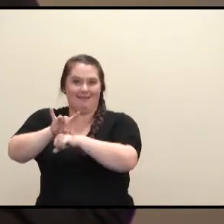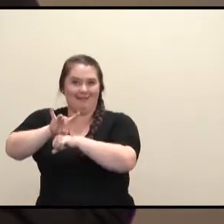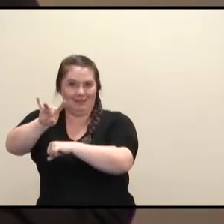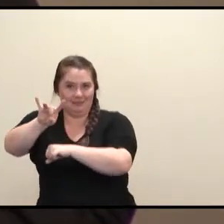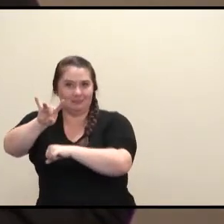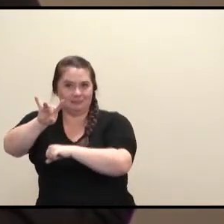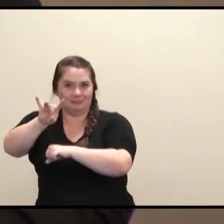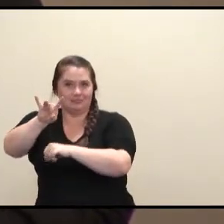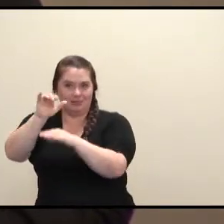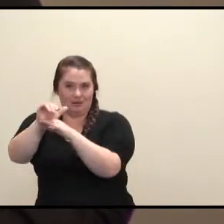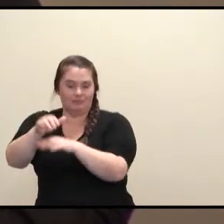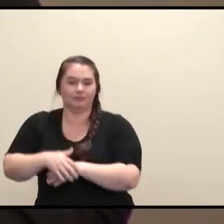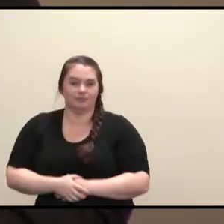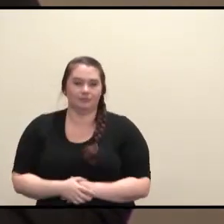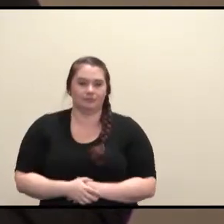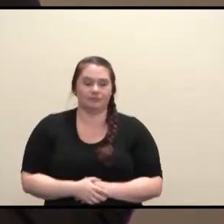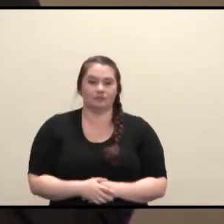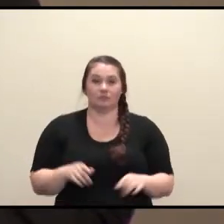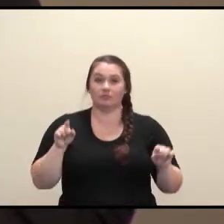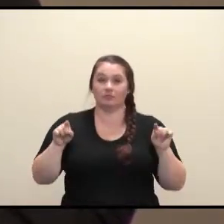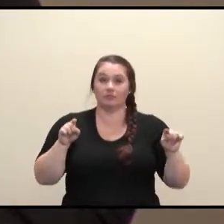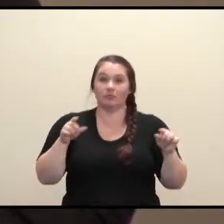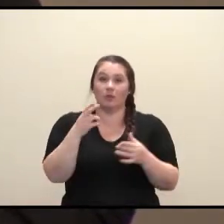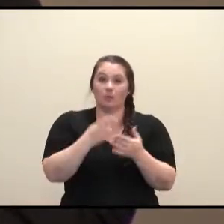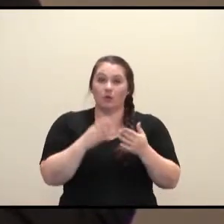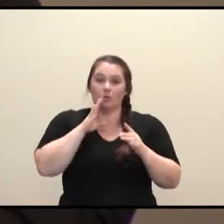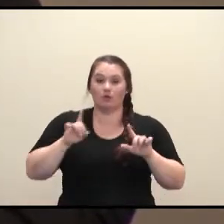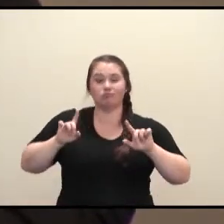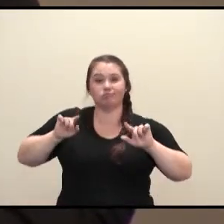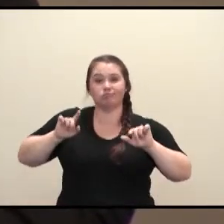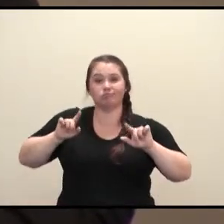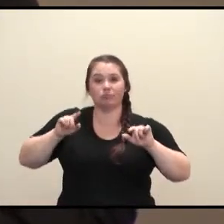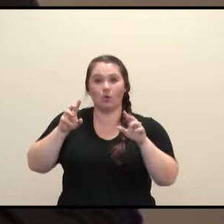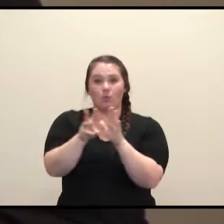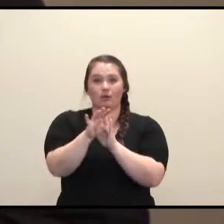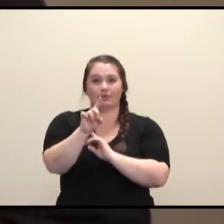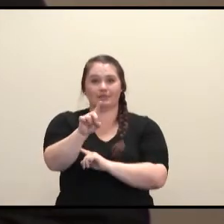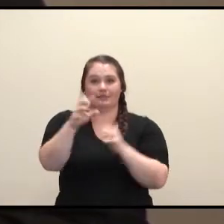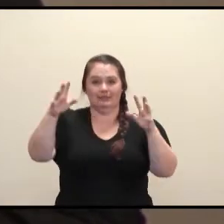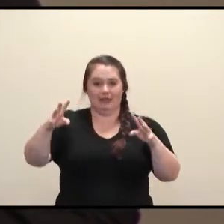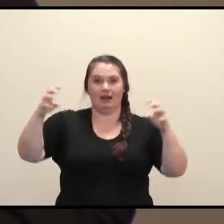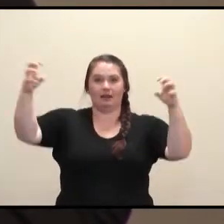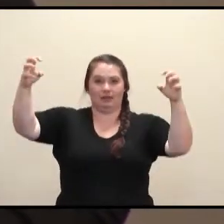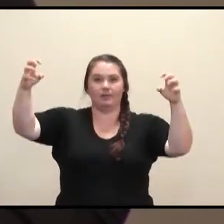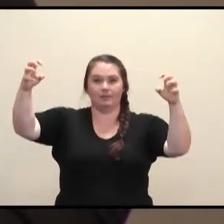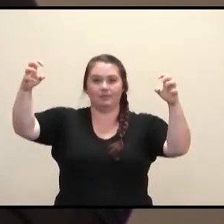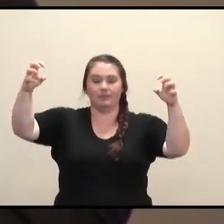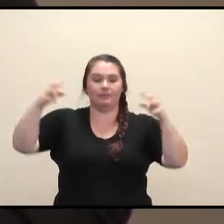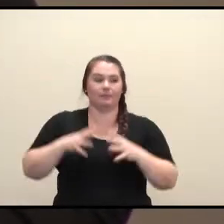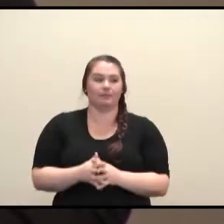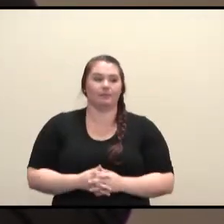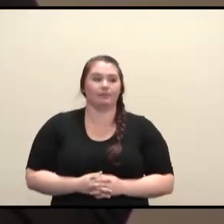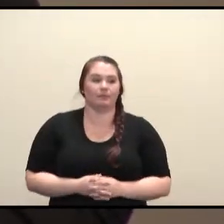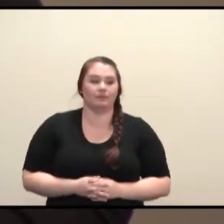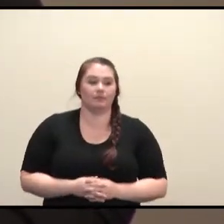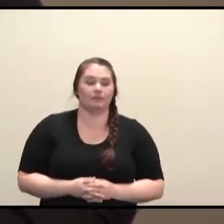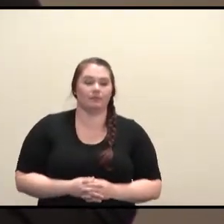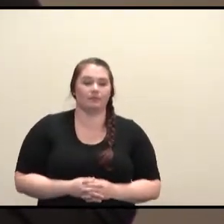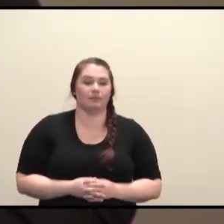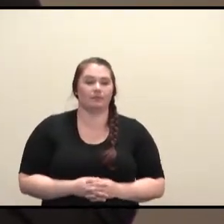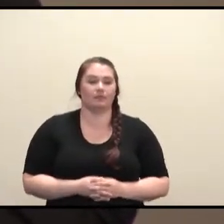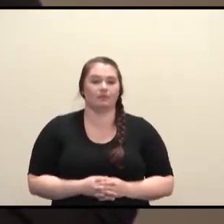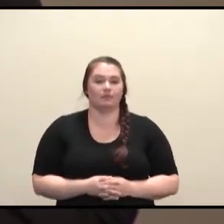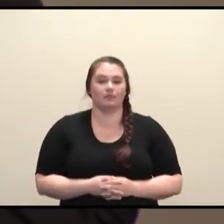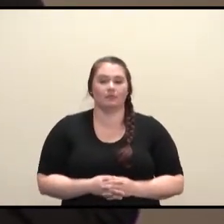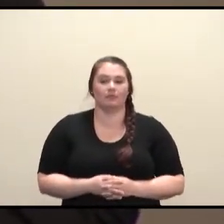Friday evening. Both events will be at the Waco ISD Stadium, where a clear bag policy will be in effect. And